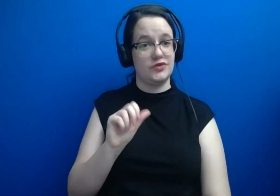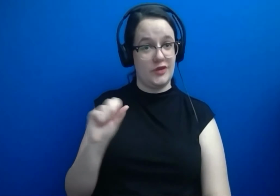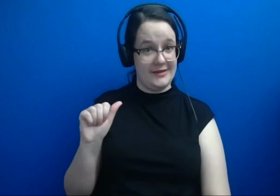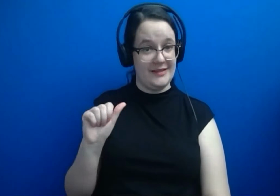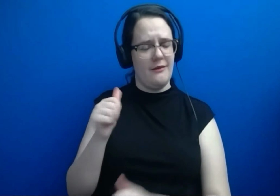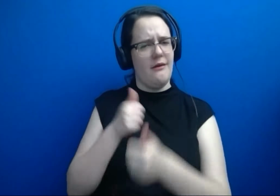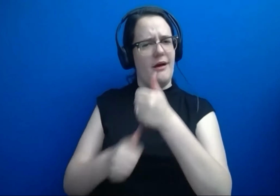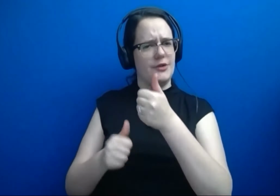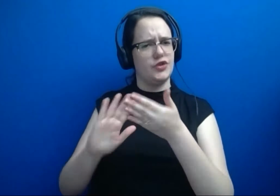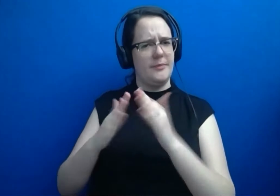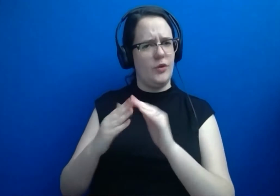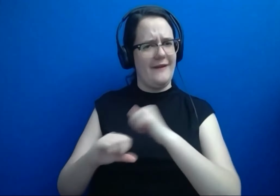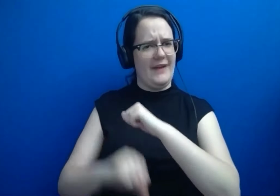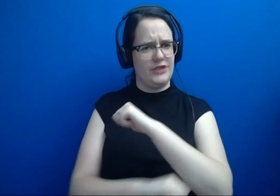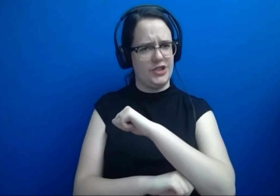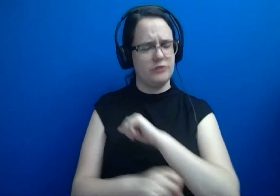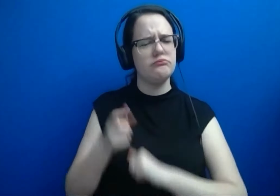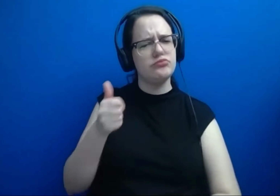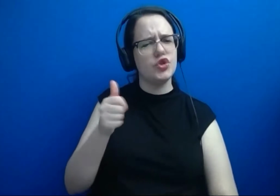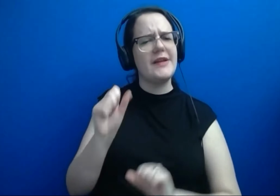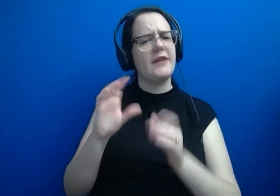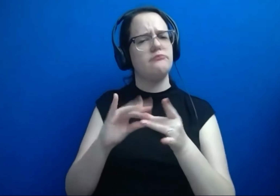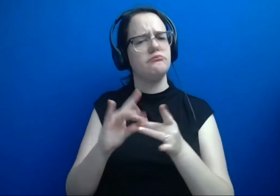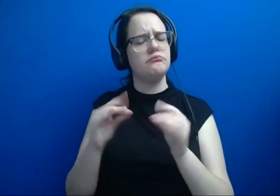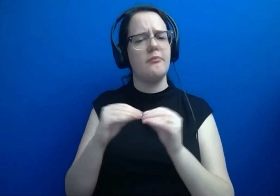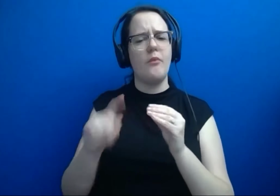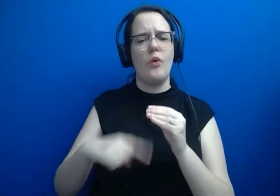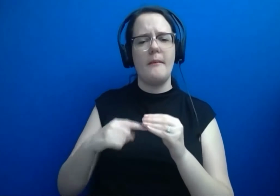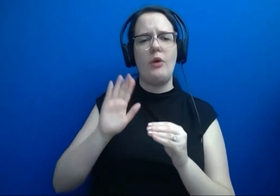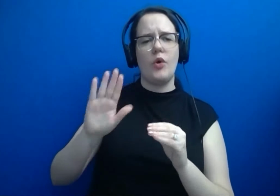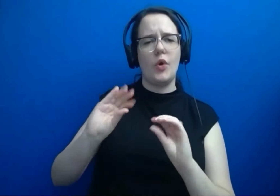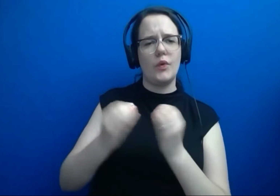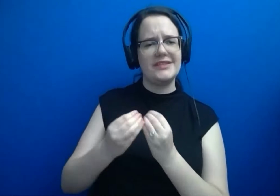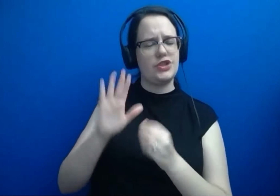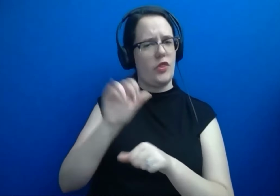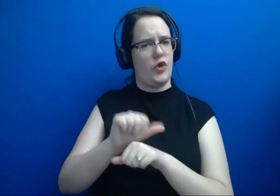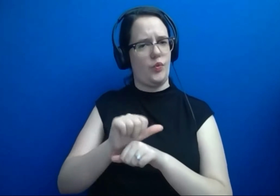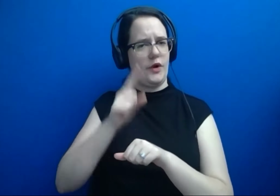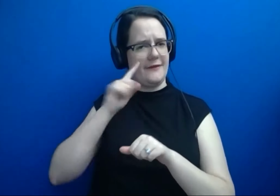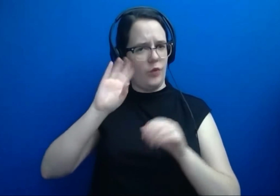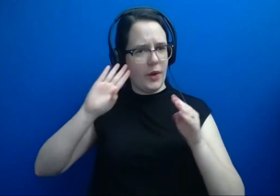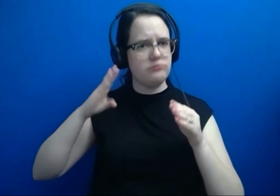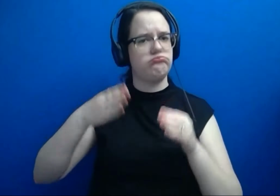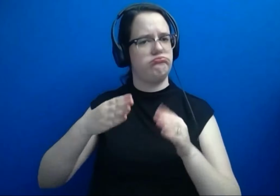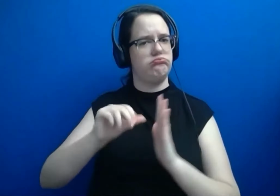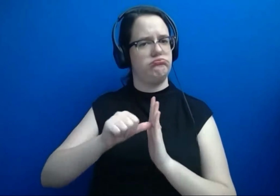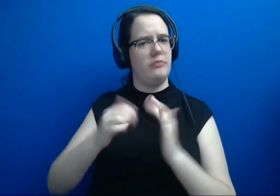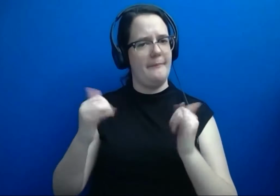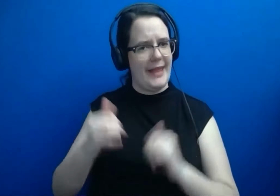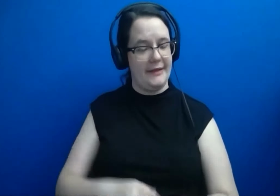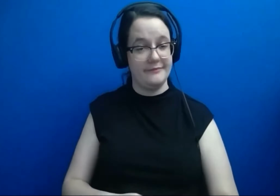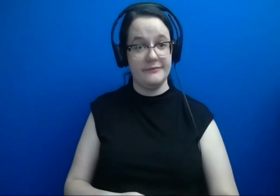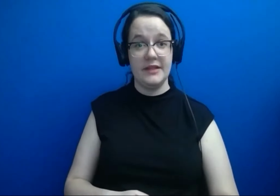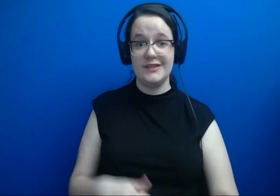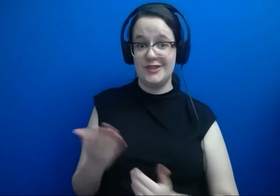I'll let her share more about her organization and the work that they do to center play. So with that,